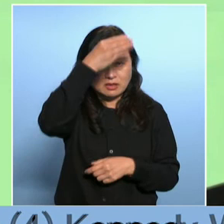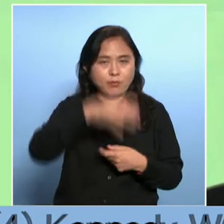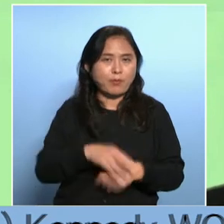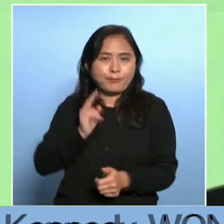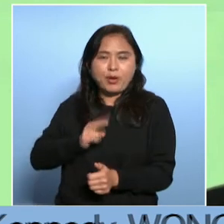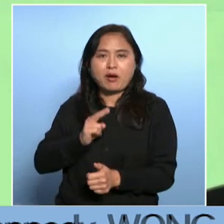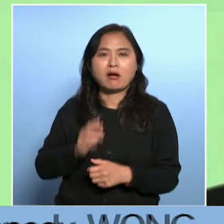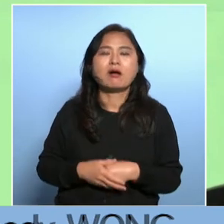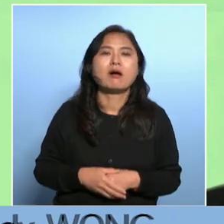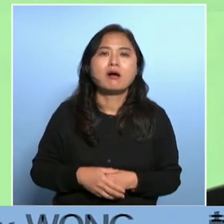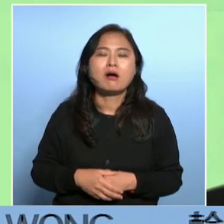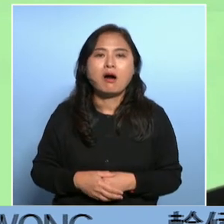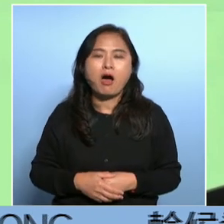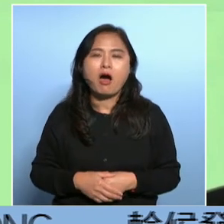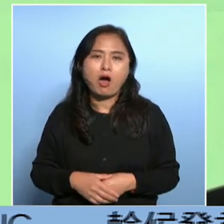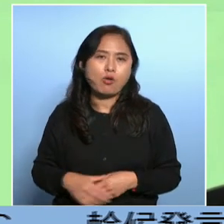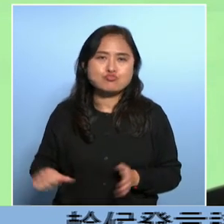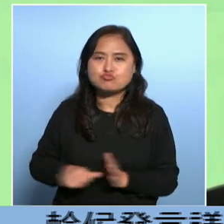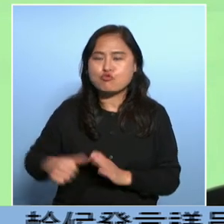do whatever it takes to help us.